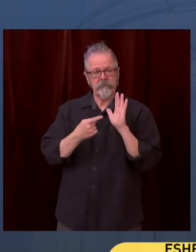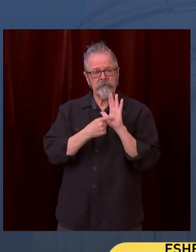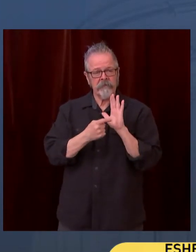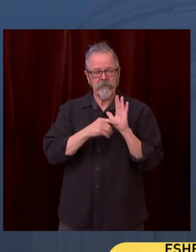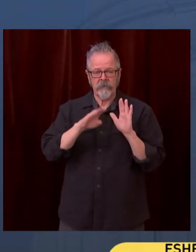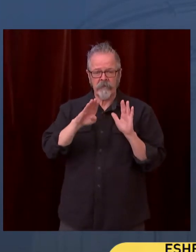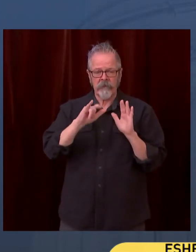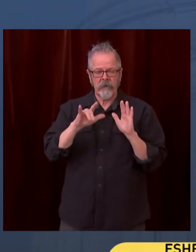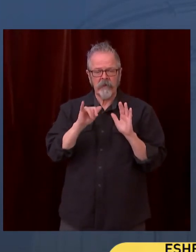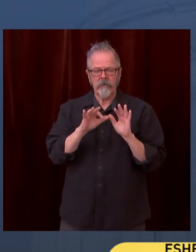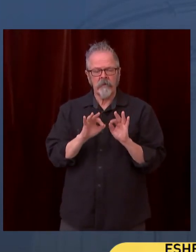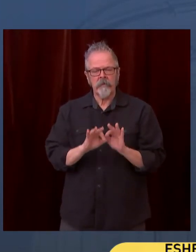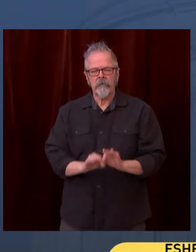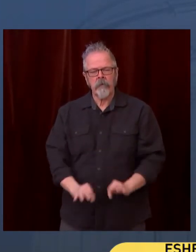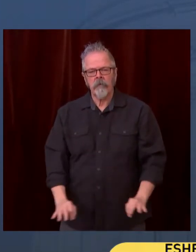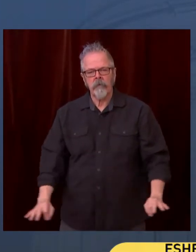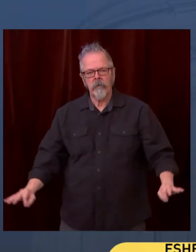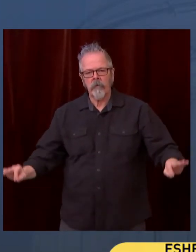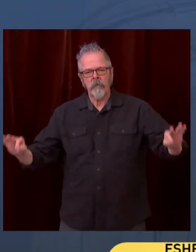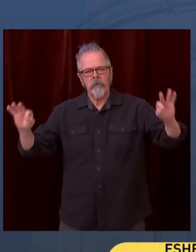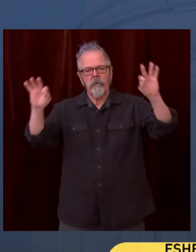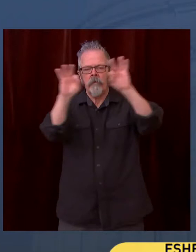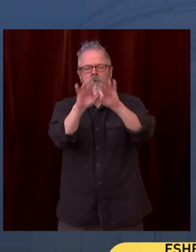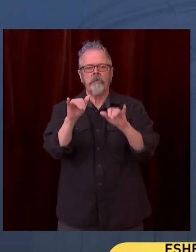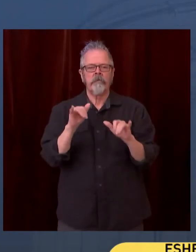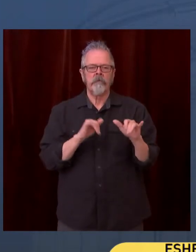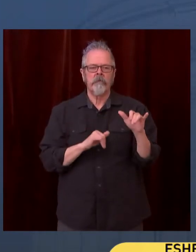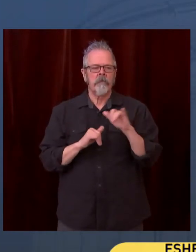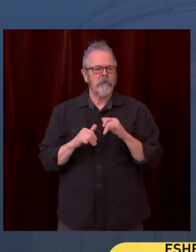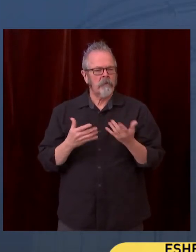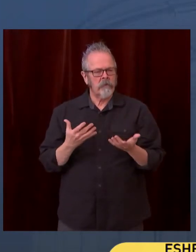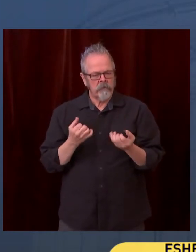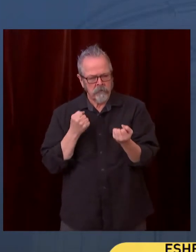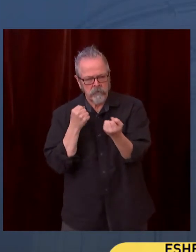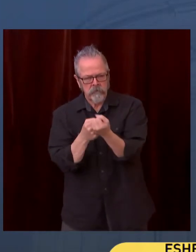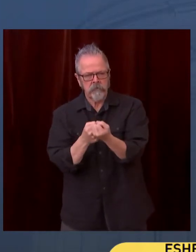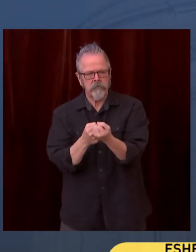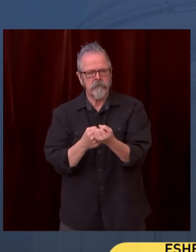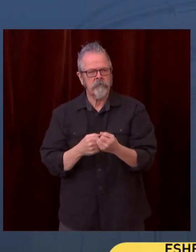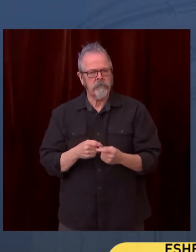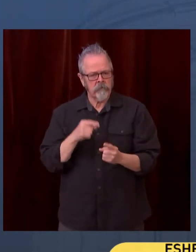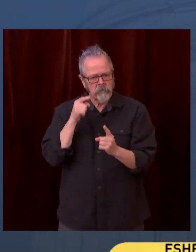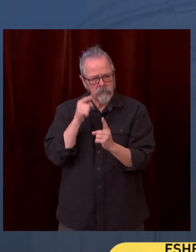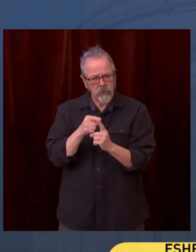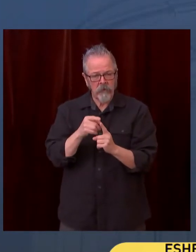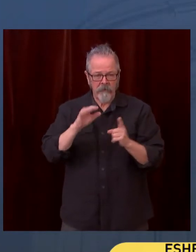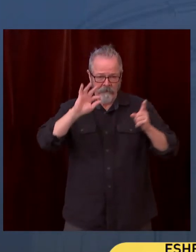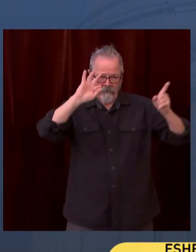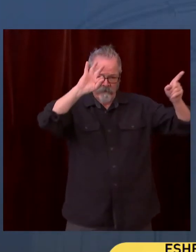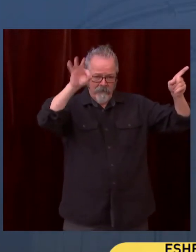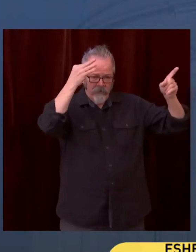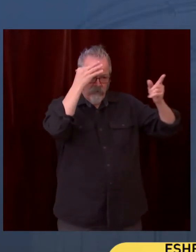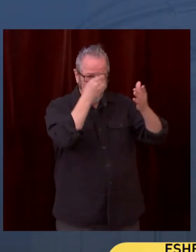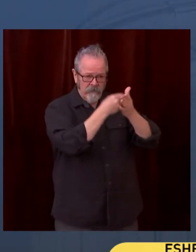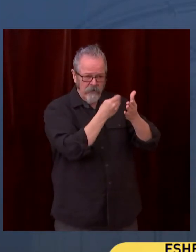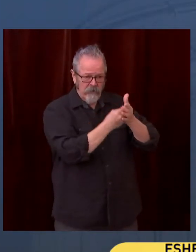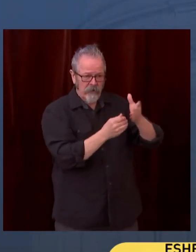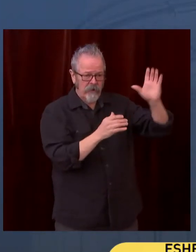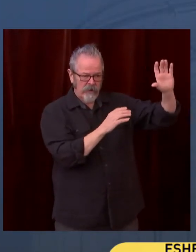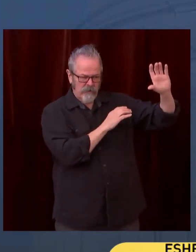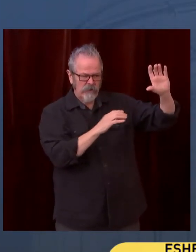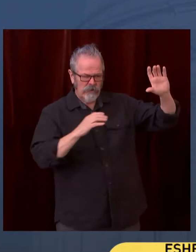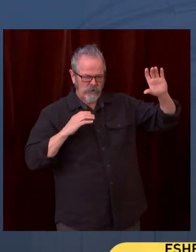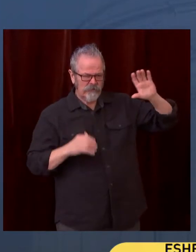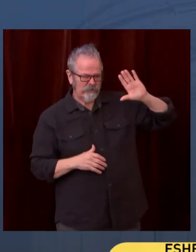We are early distributing the federal funds that were sent to us by Congress rather than waiting for the budget